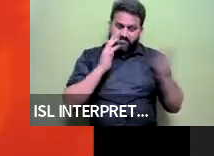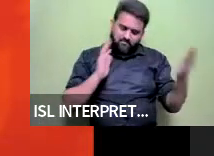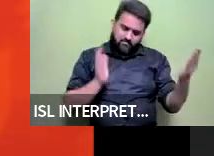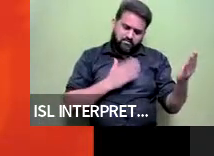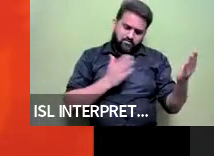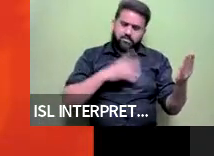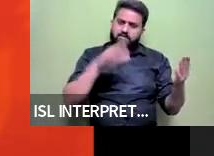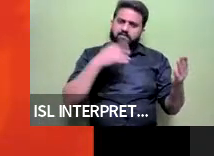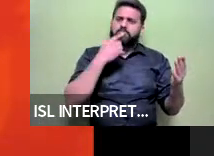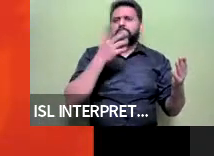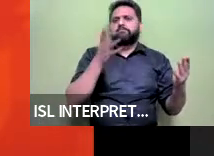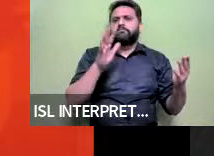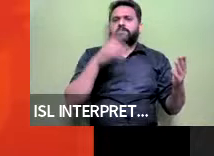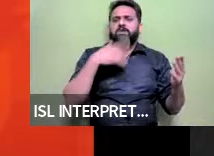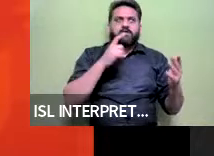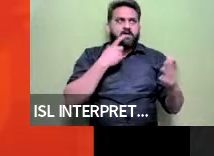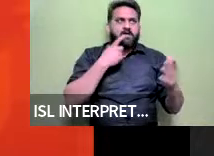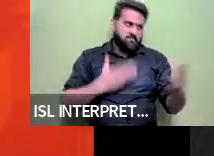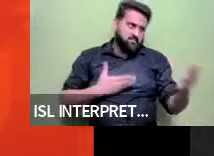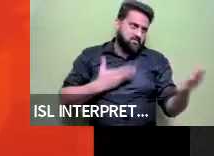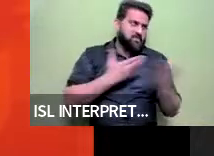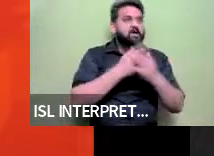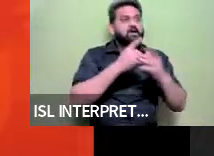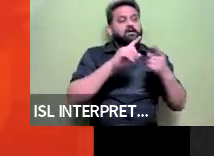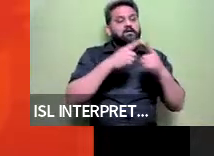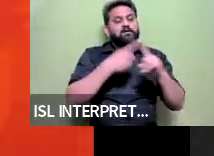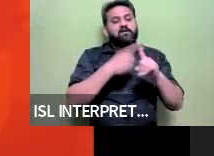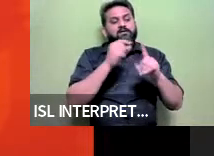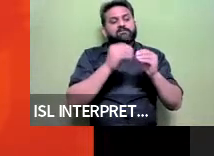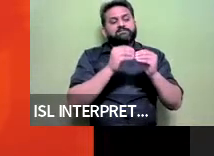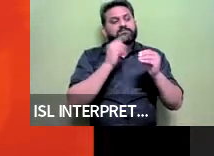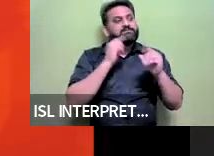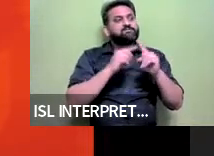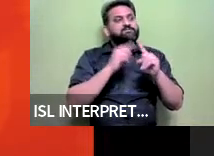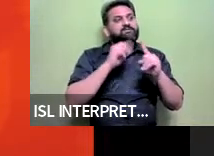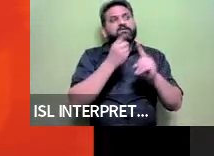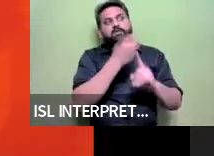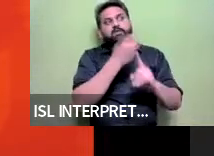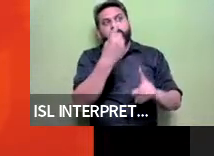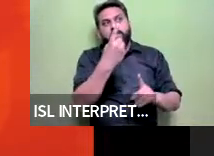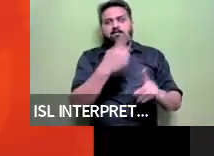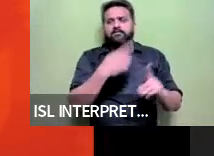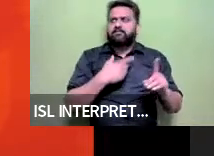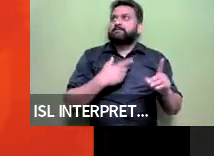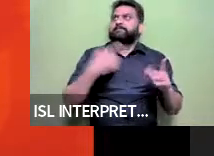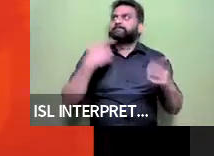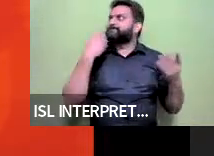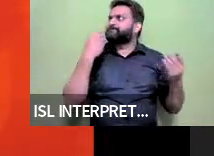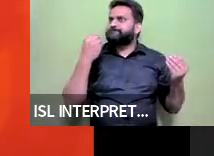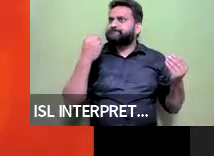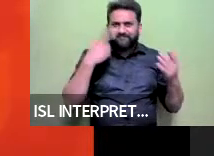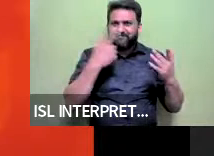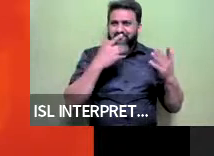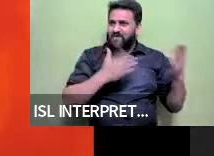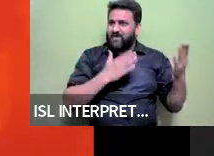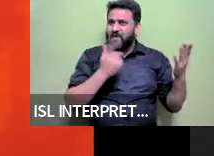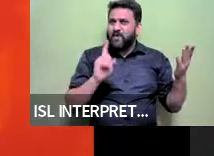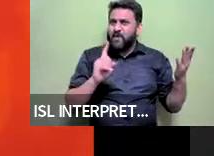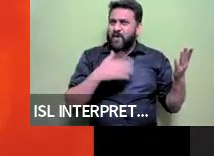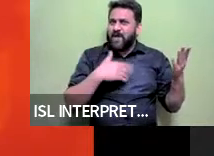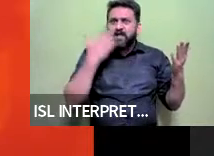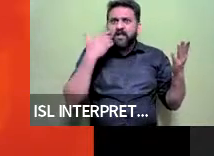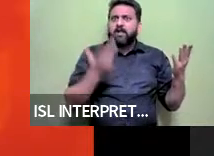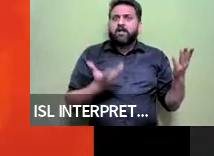tell me that look at the claimant exhibit number 1, and I don't know about the mood problem, then I don't know where to find it. I cannot find